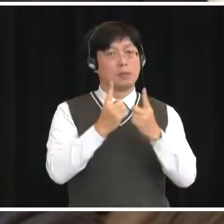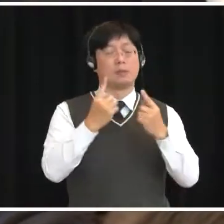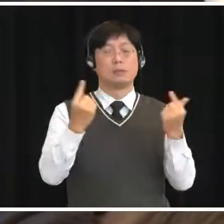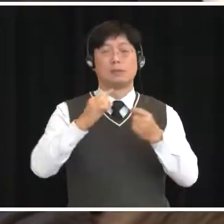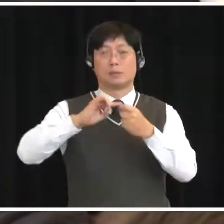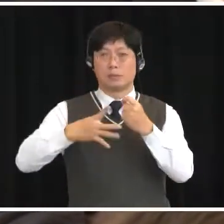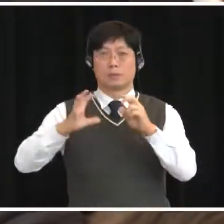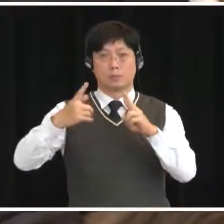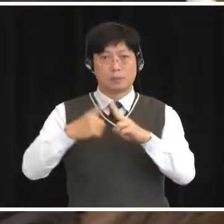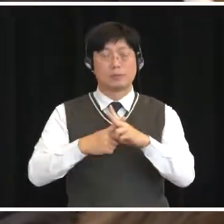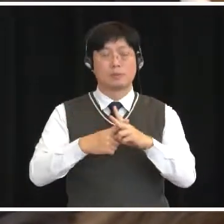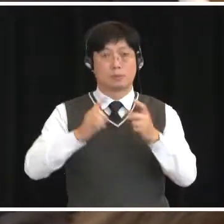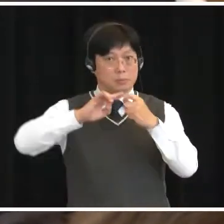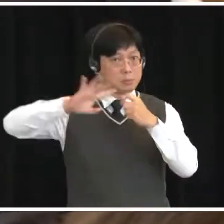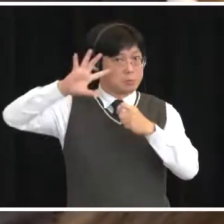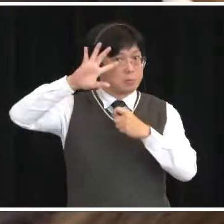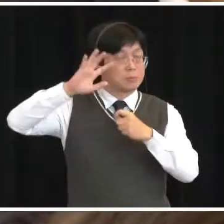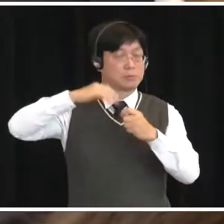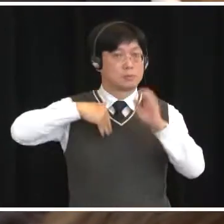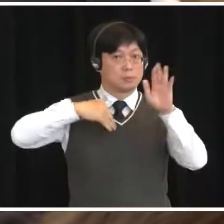in